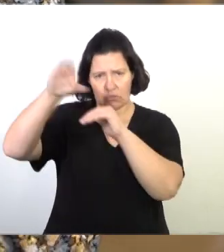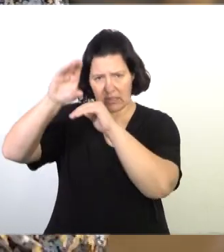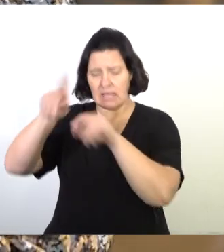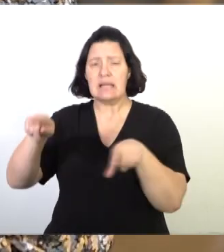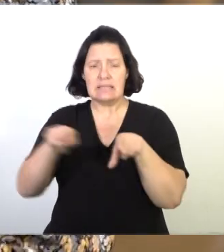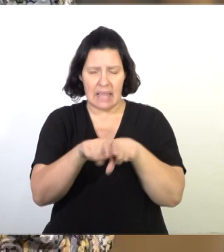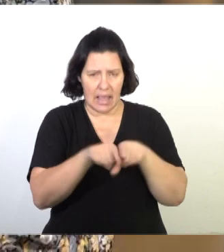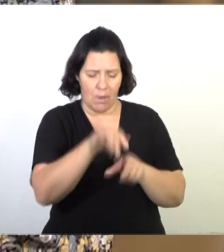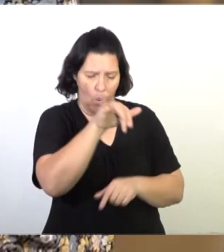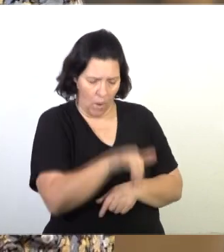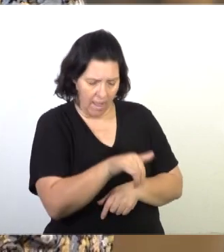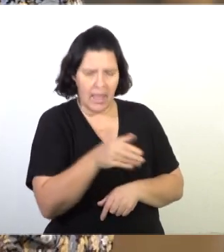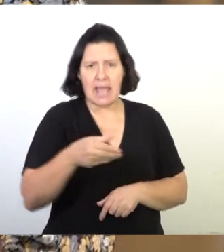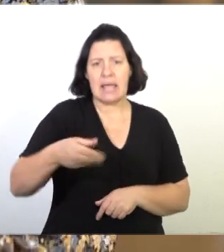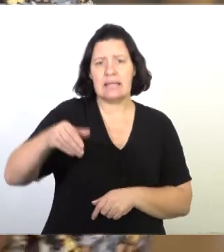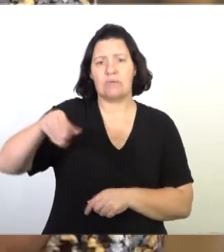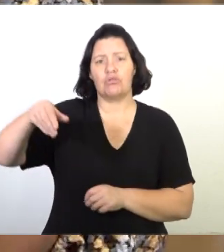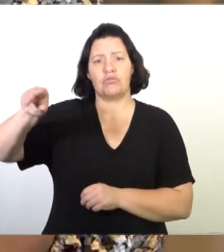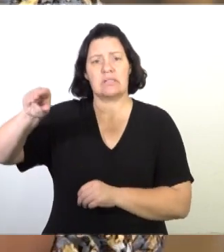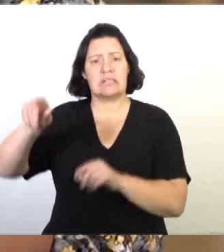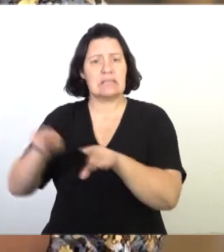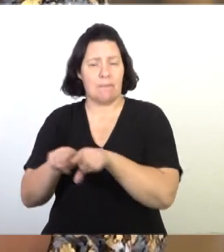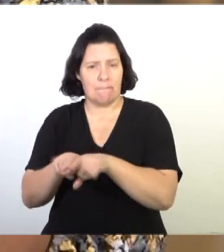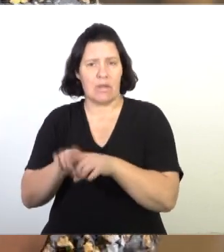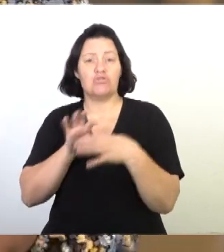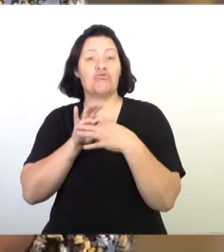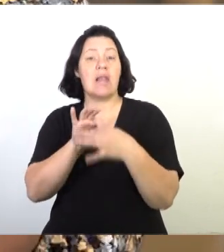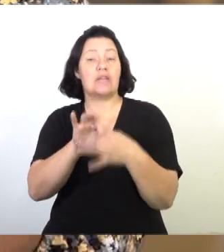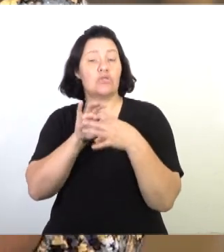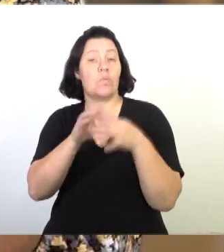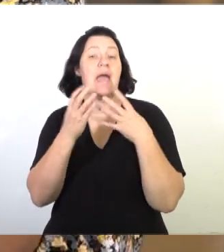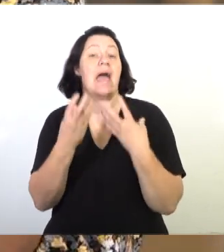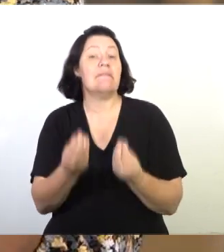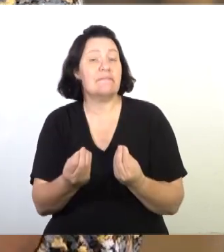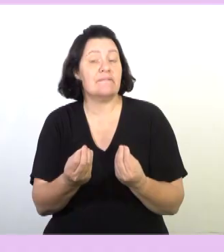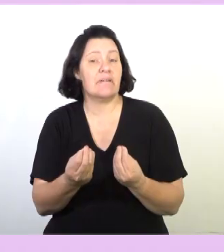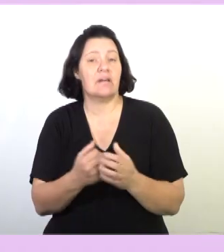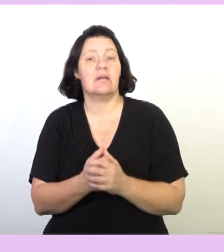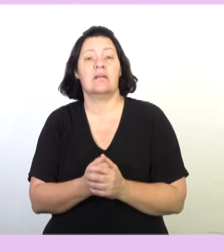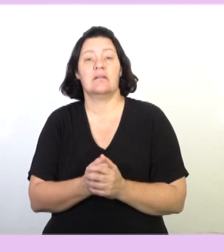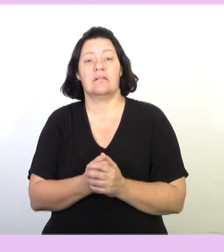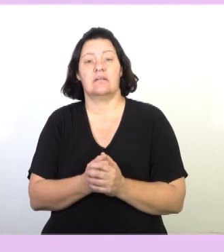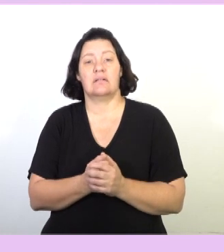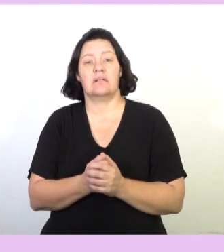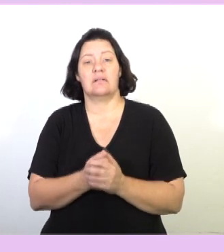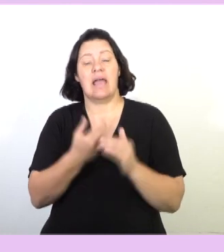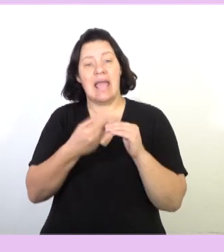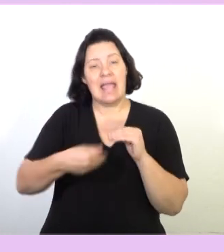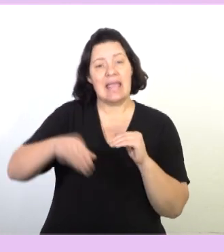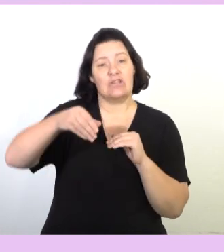so does the y values are increasing. So the relationship that we have here, we have